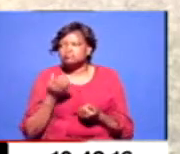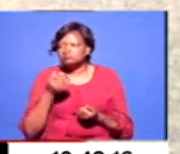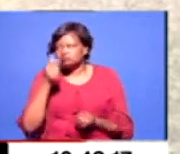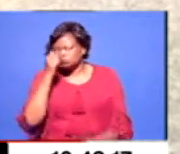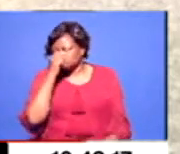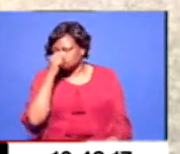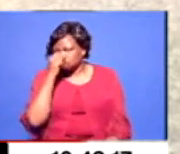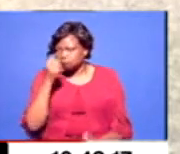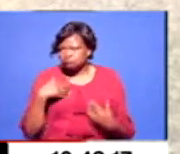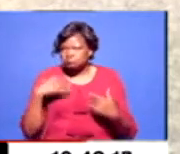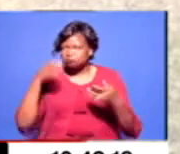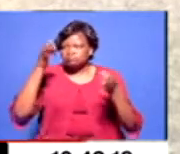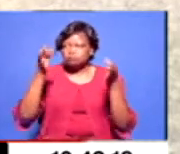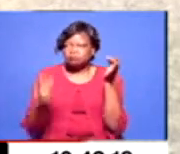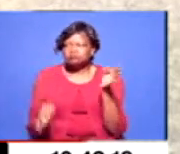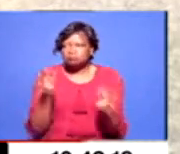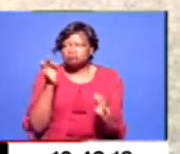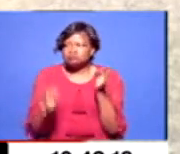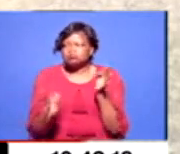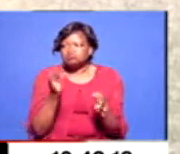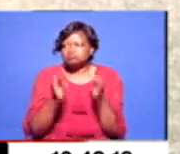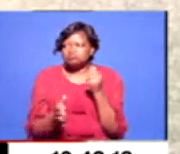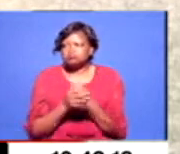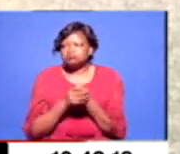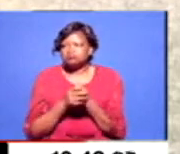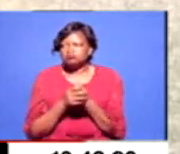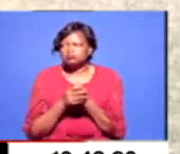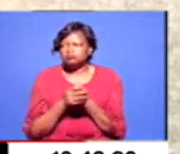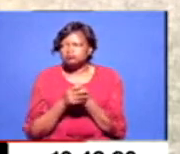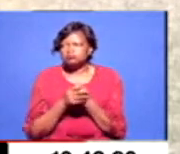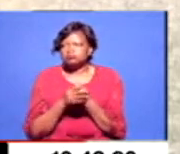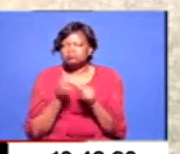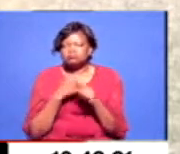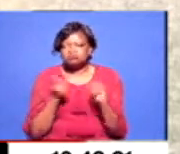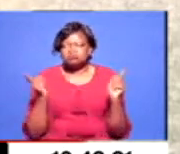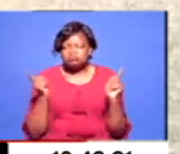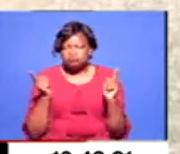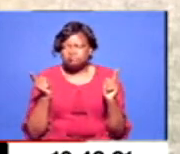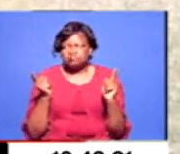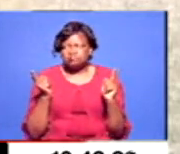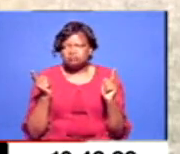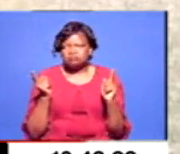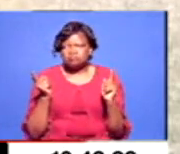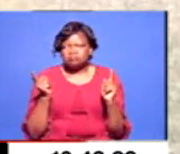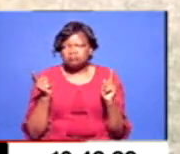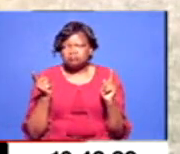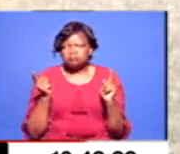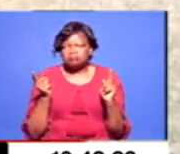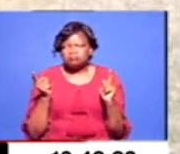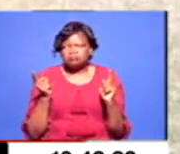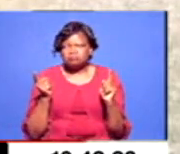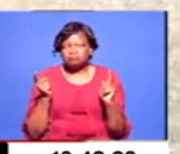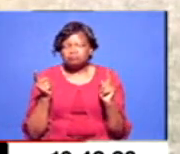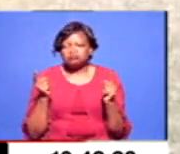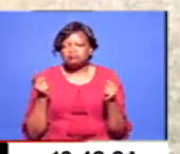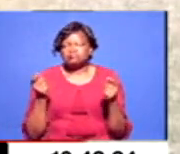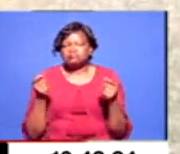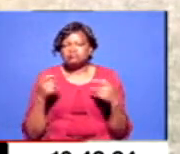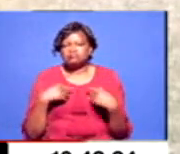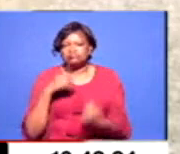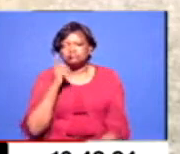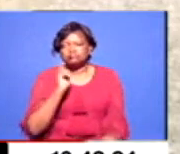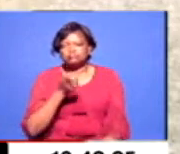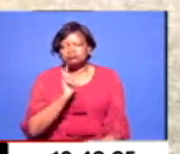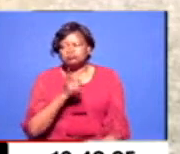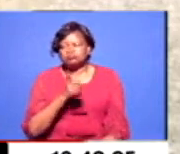have justice. But again, it still comes back. There are threats. If